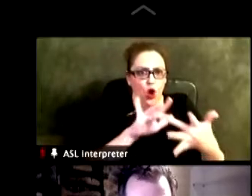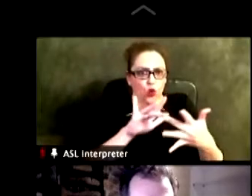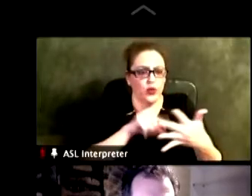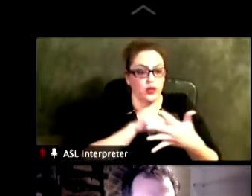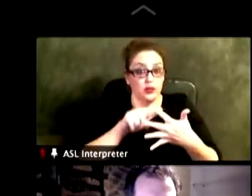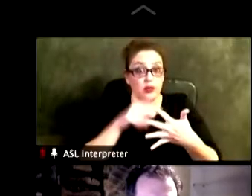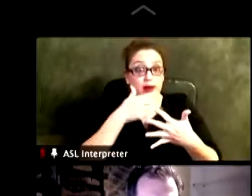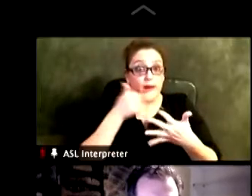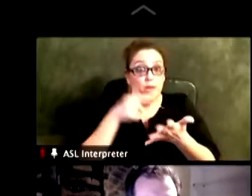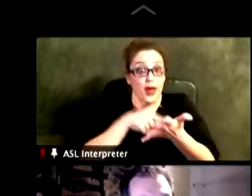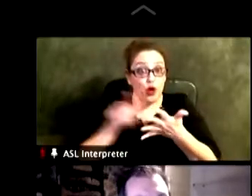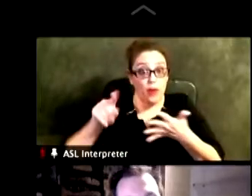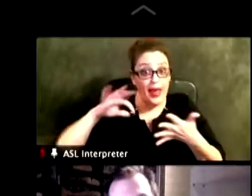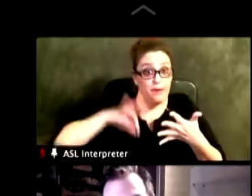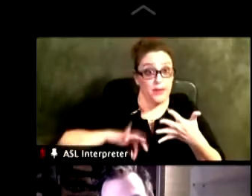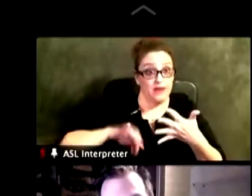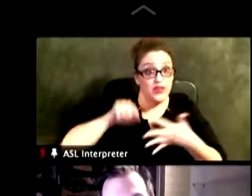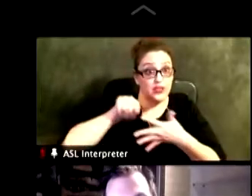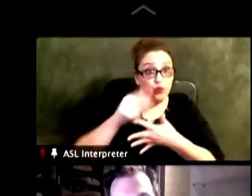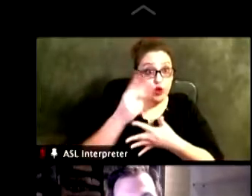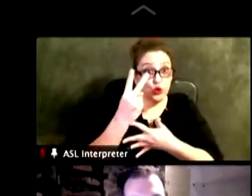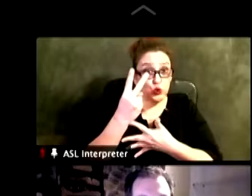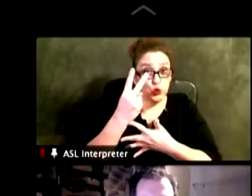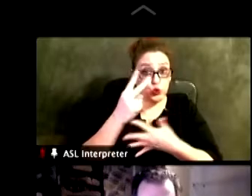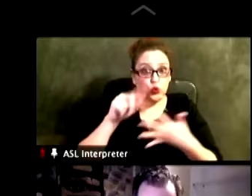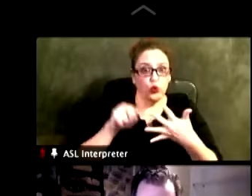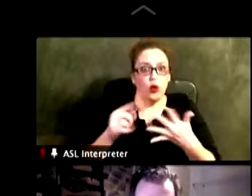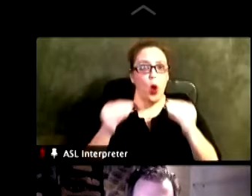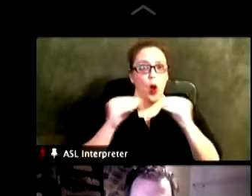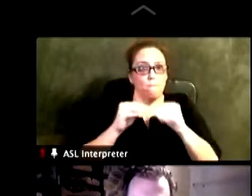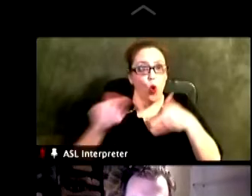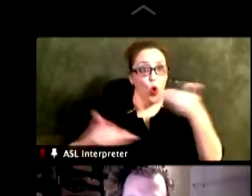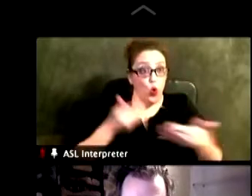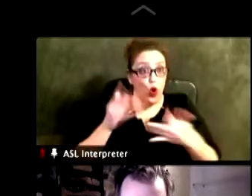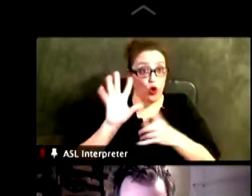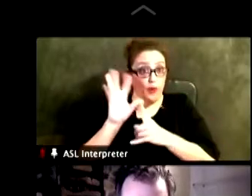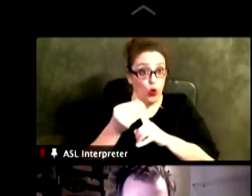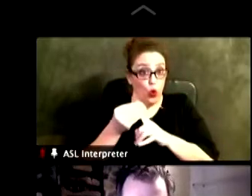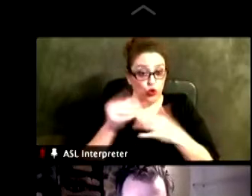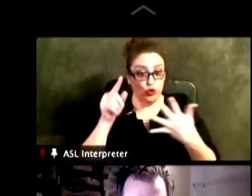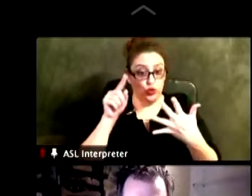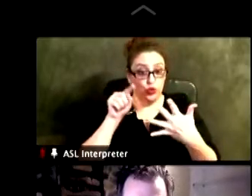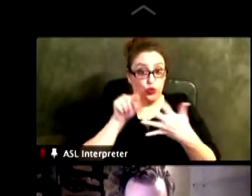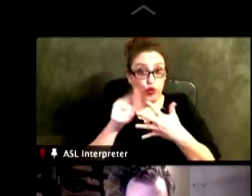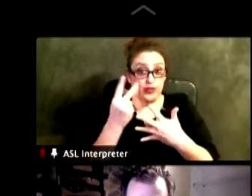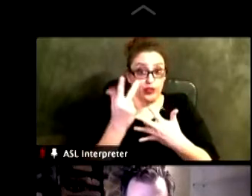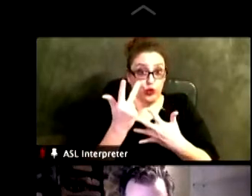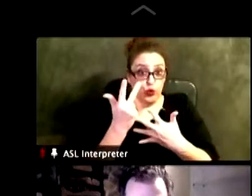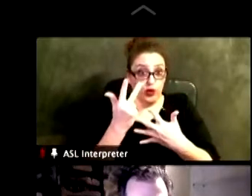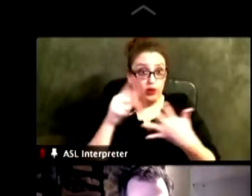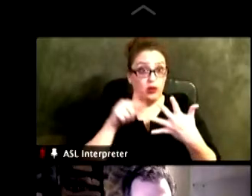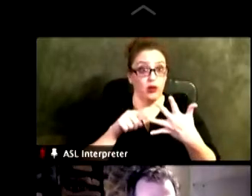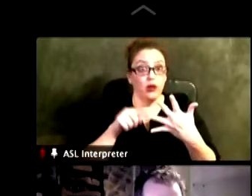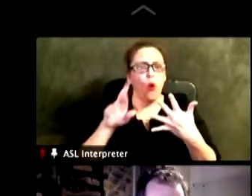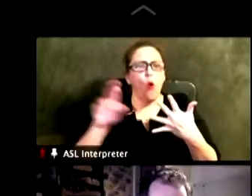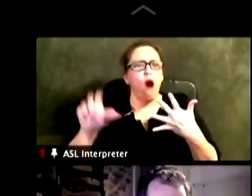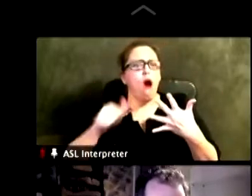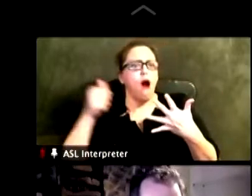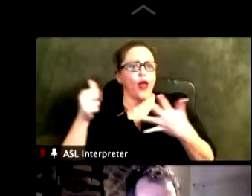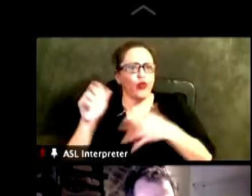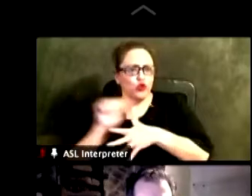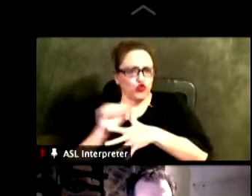2. If it's a more welcoming culture, please press 3. Or if it's other, please press 4.